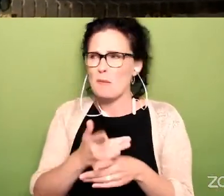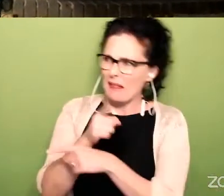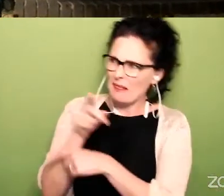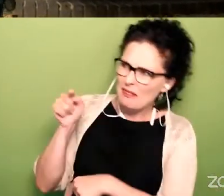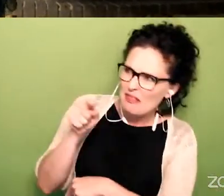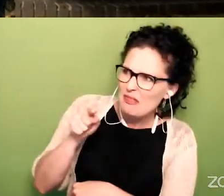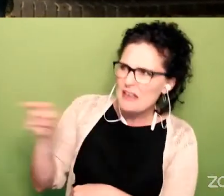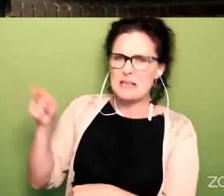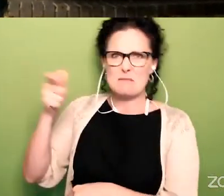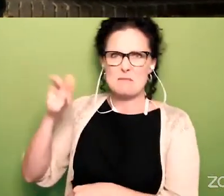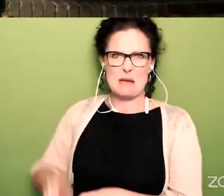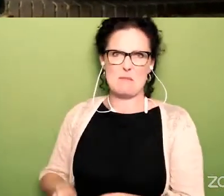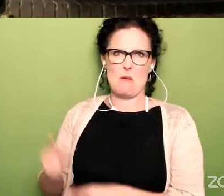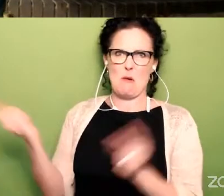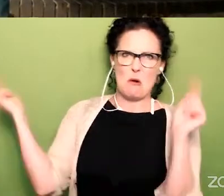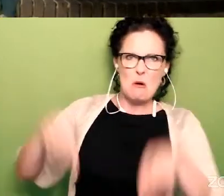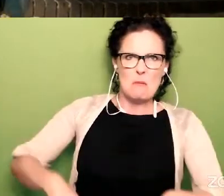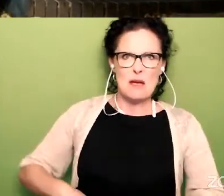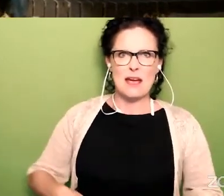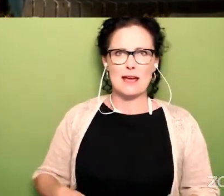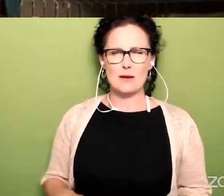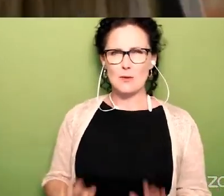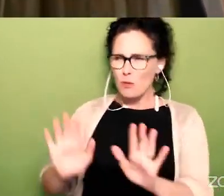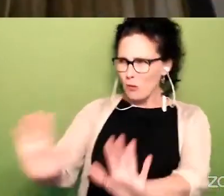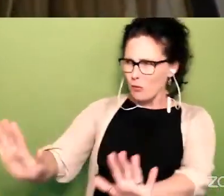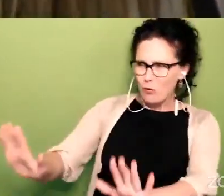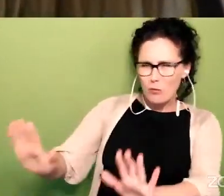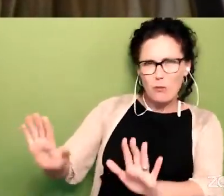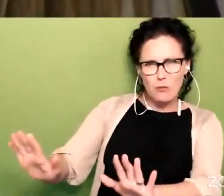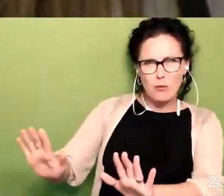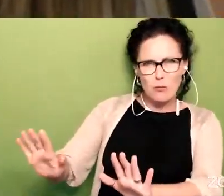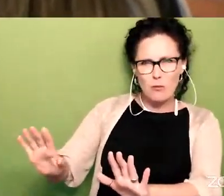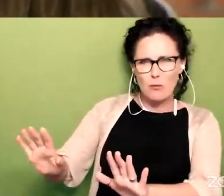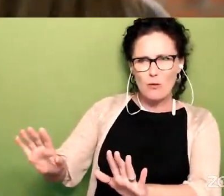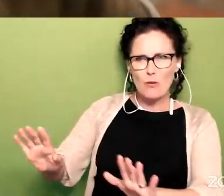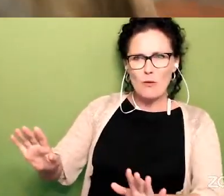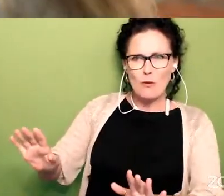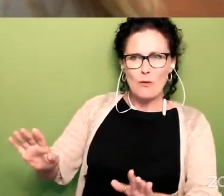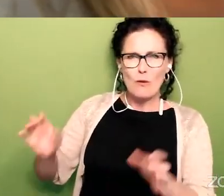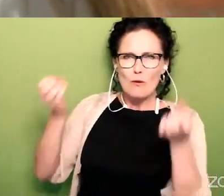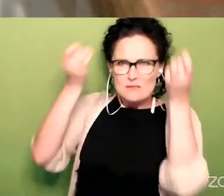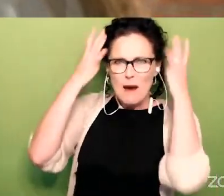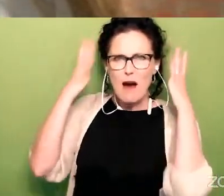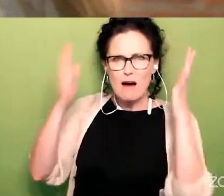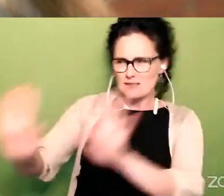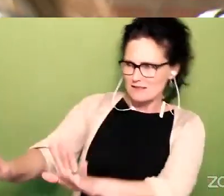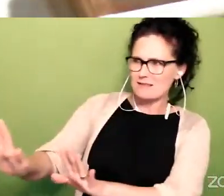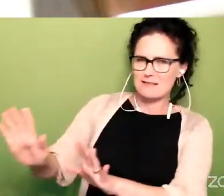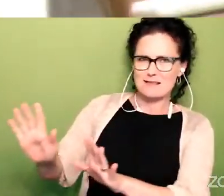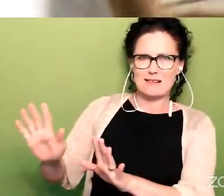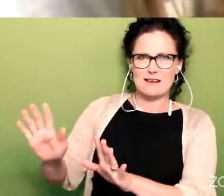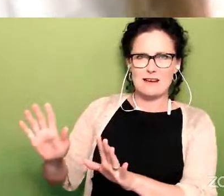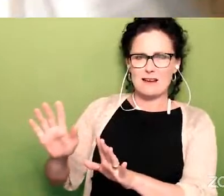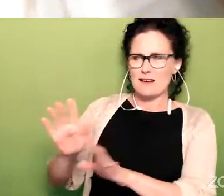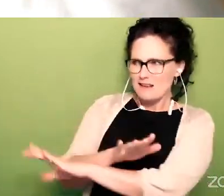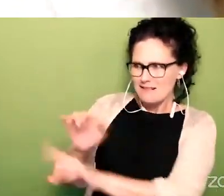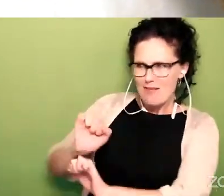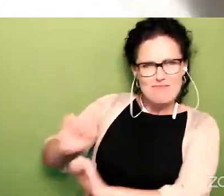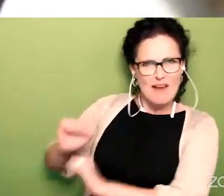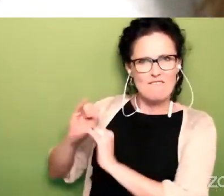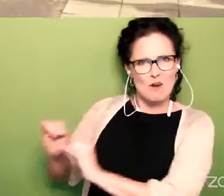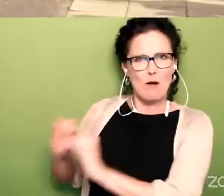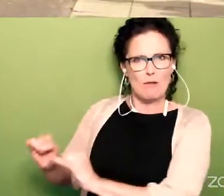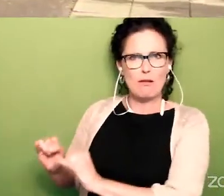got nothing to do with them. Sparks, you sound like... Don't you see what's happening in there? With the music, loads of different people coming all